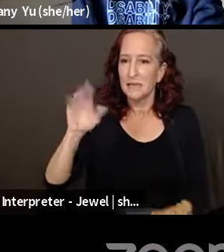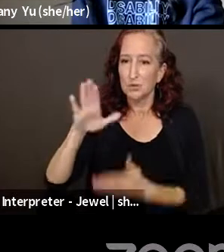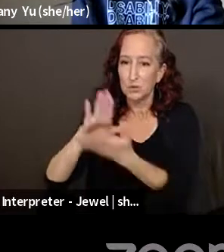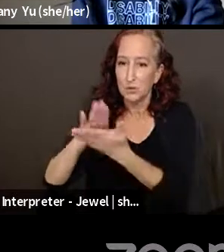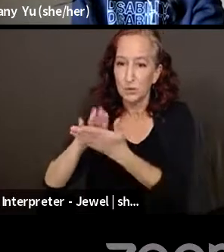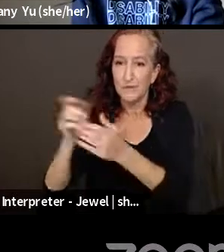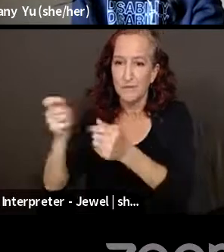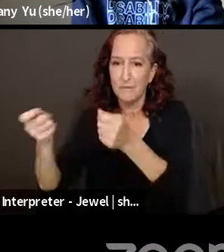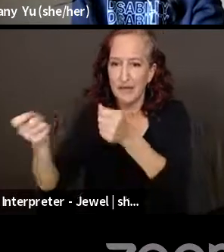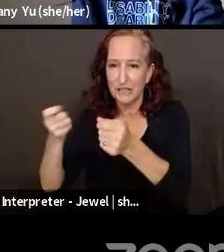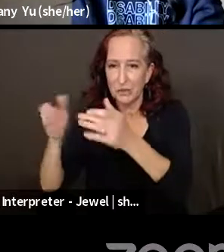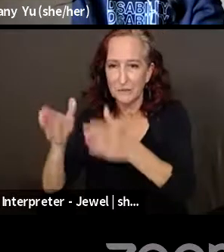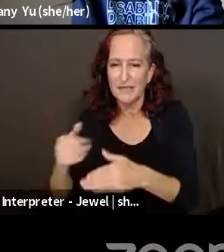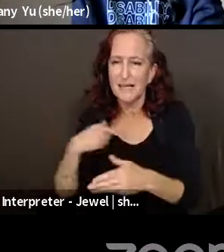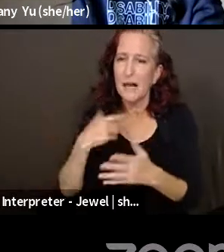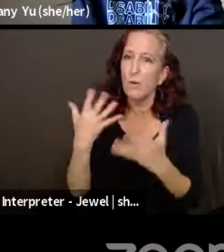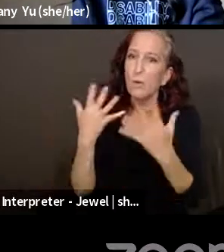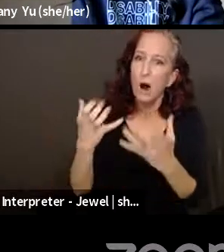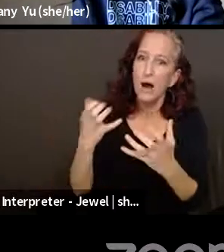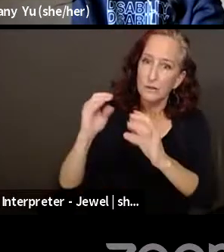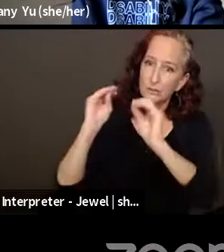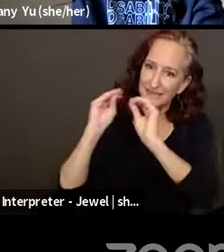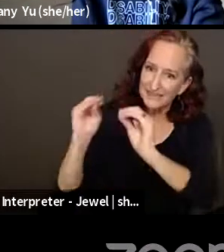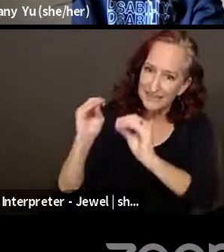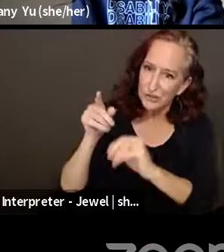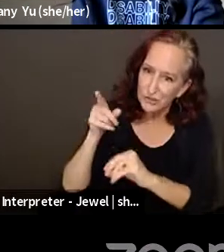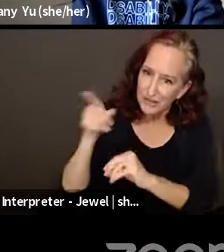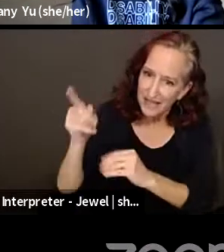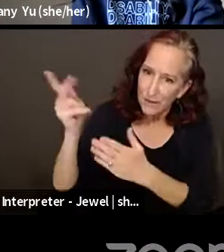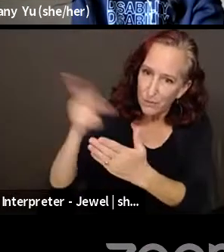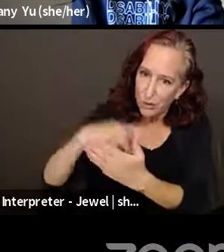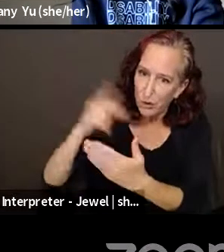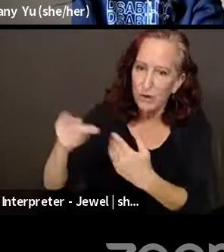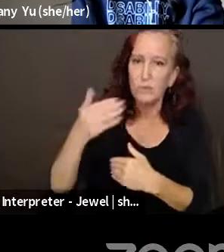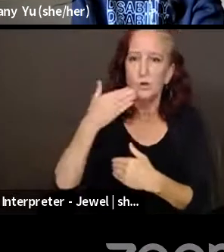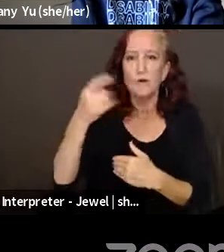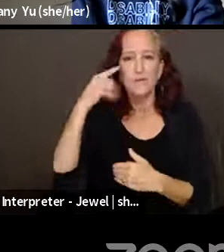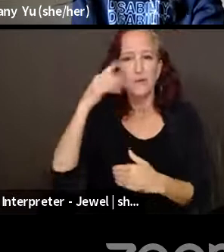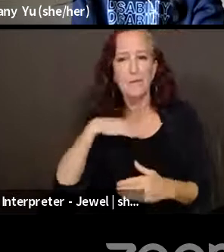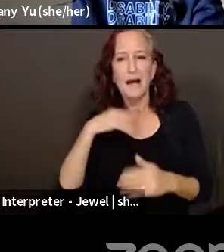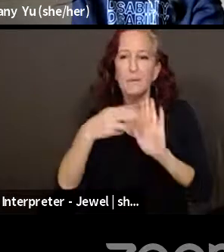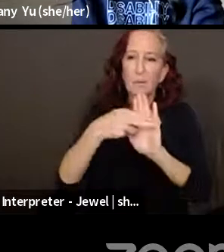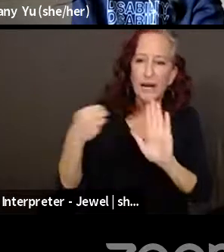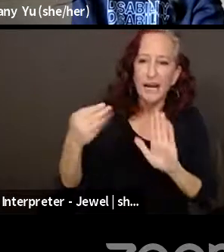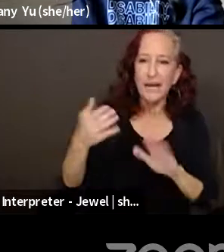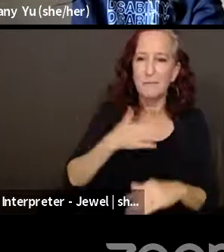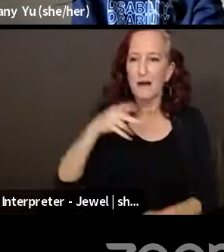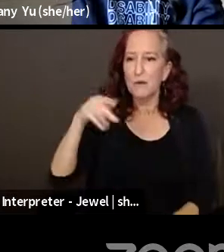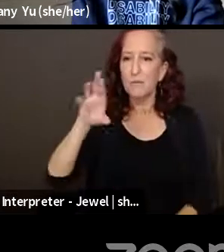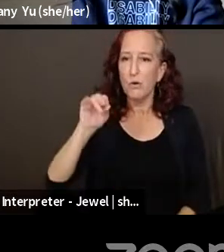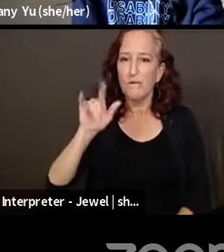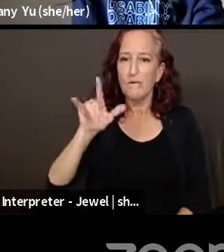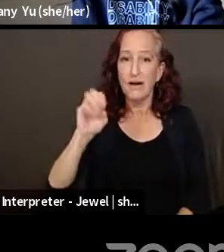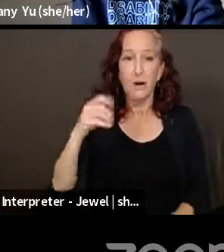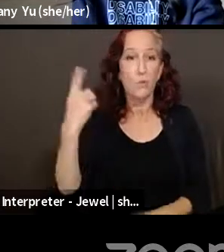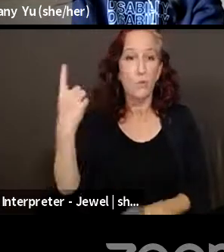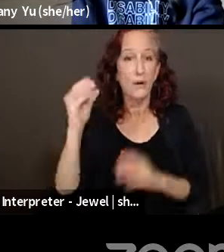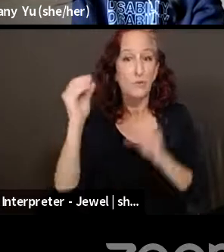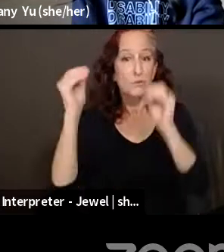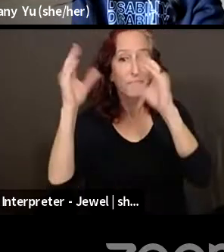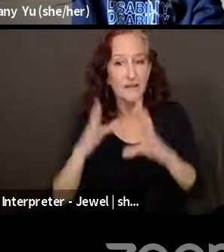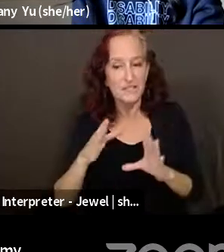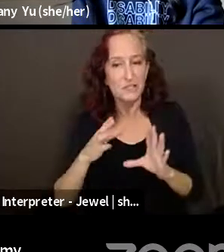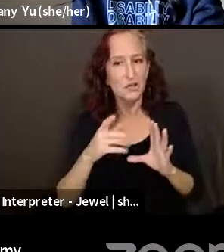in that executive program because I knew it'd be great for my brand and profile and all of that. And one of my professors was connected